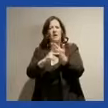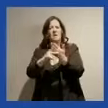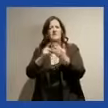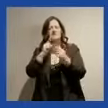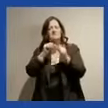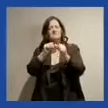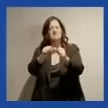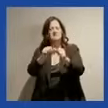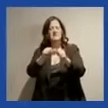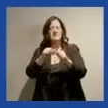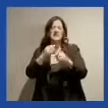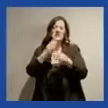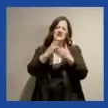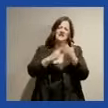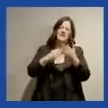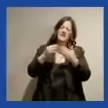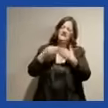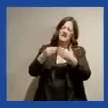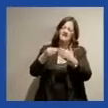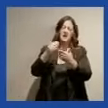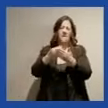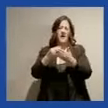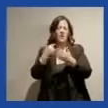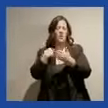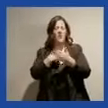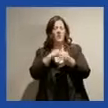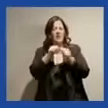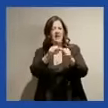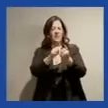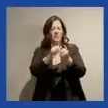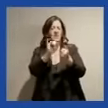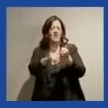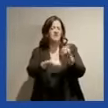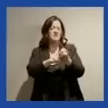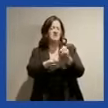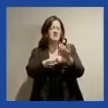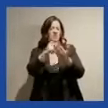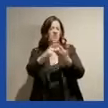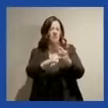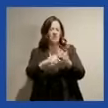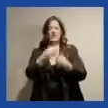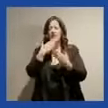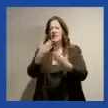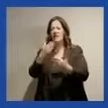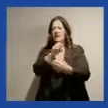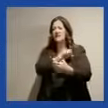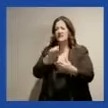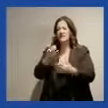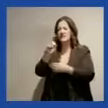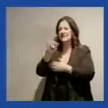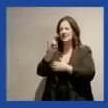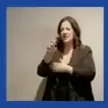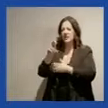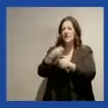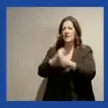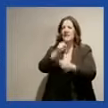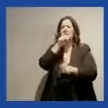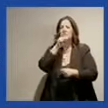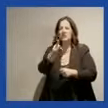sort of flexibility in where those dollars can go. So I just want folks to know that. And I want to thank Senator Skinner, you know, for making sure we